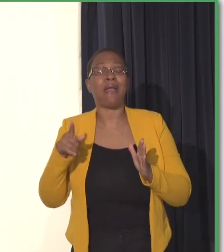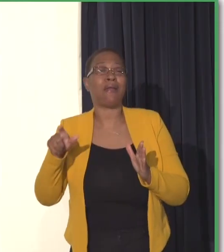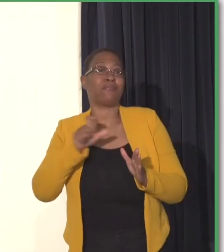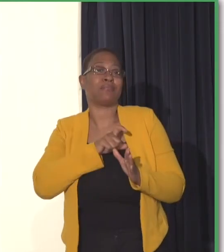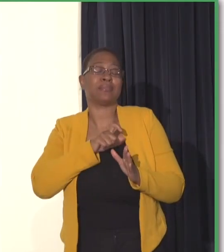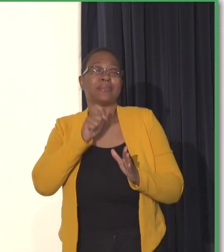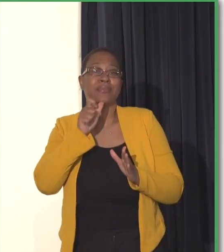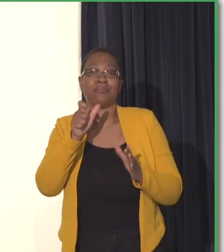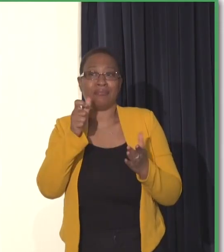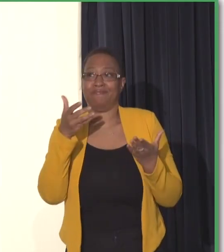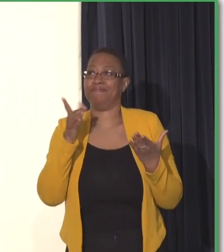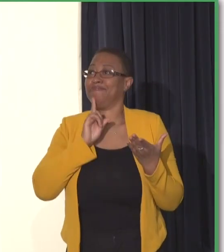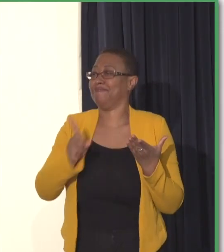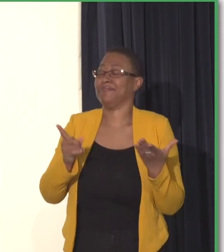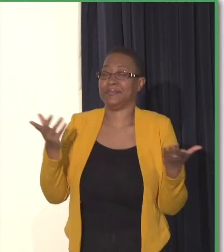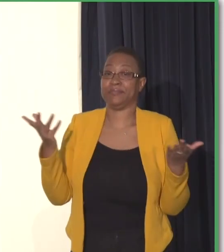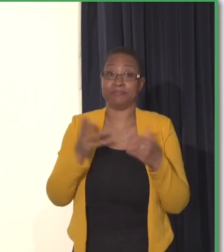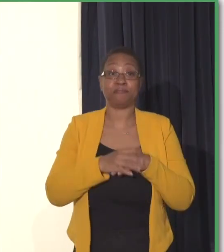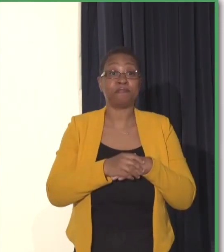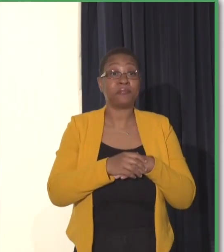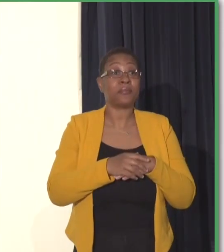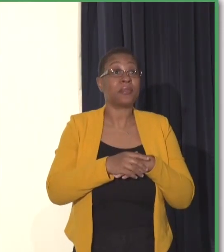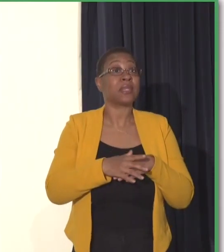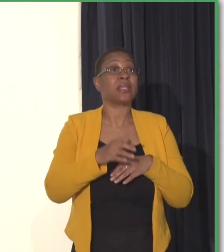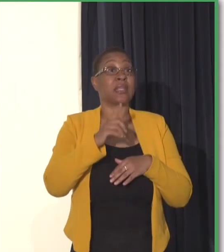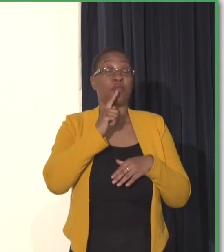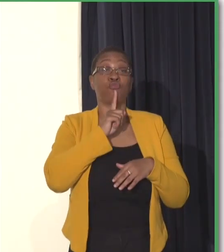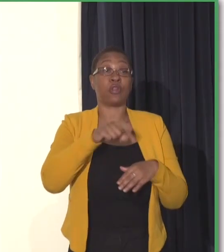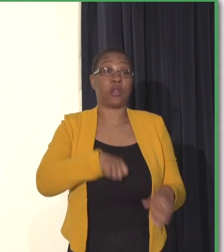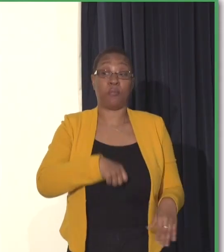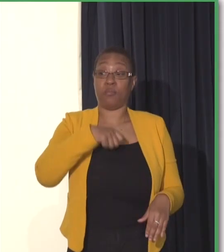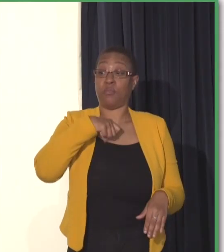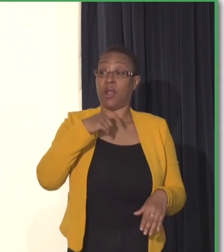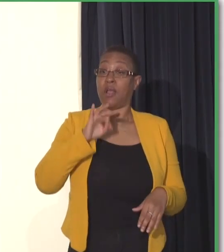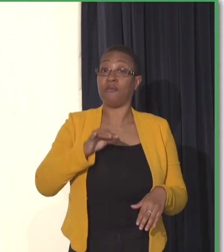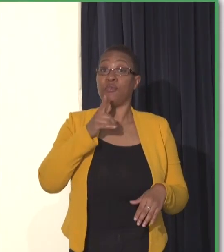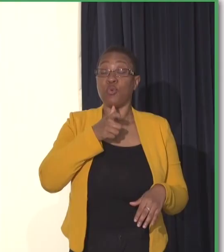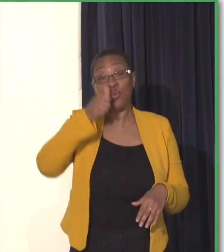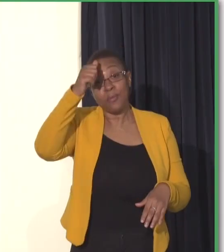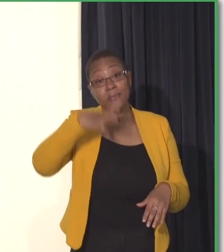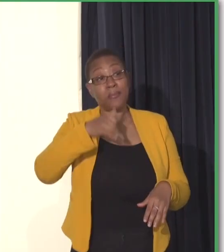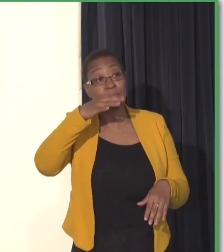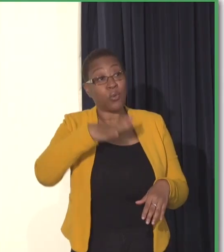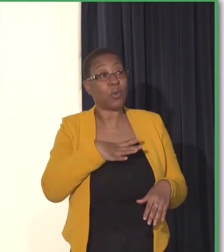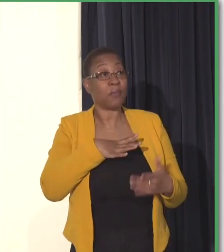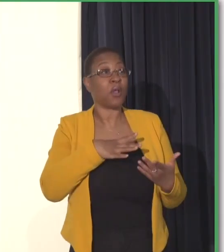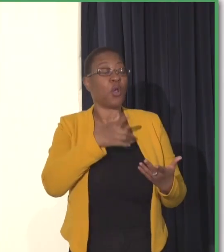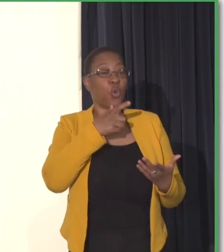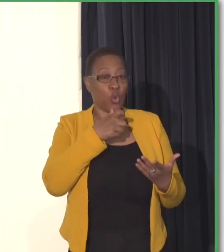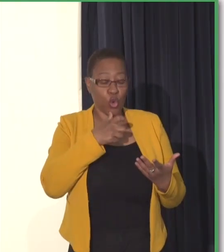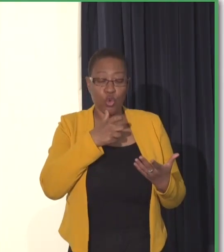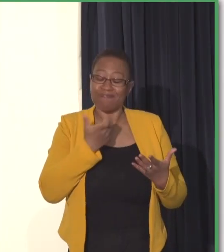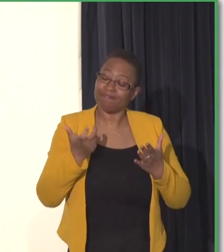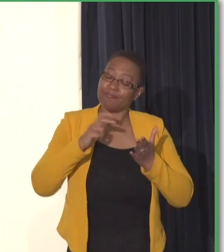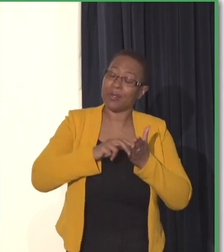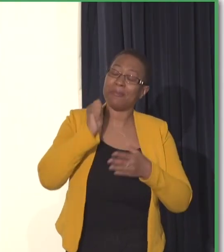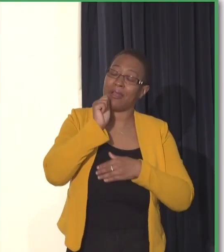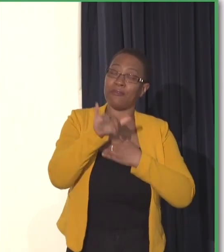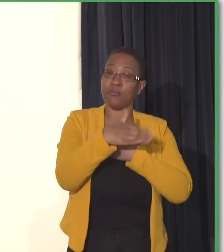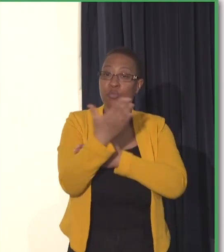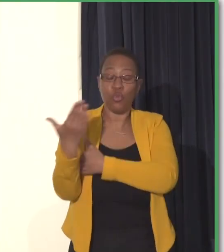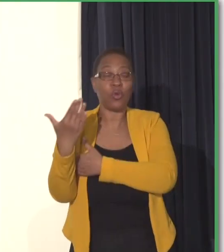exist. I've never been prouder of some of the men and women that suit up, show